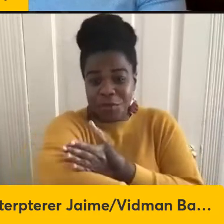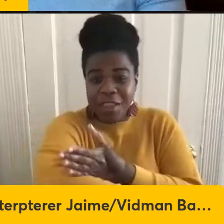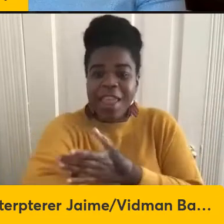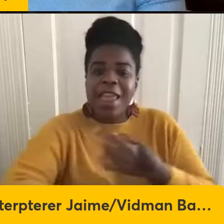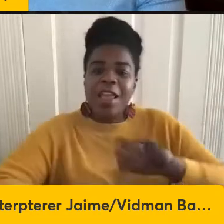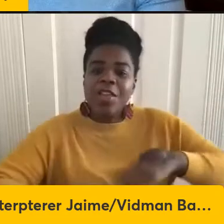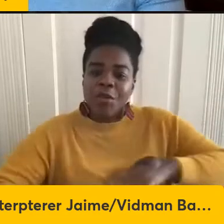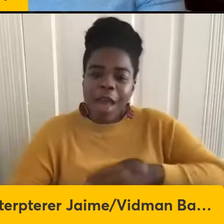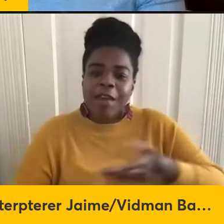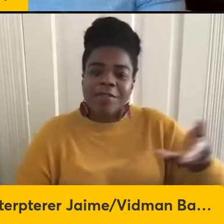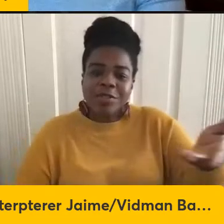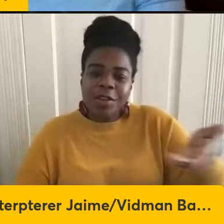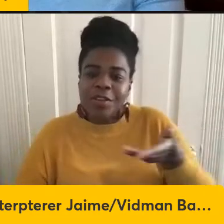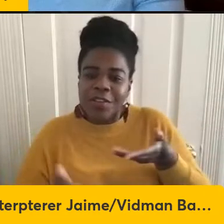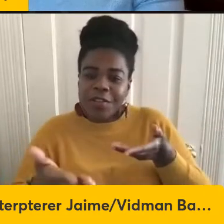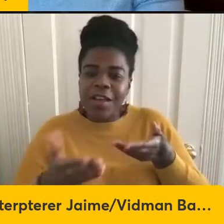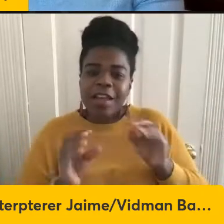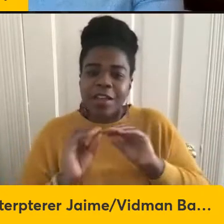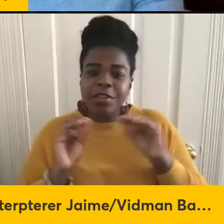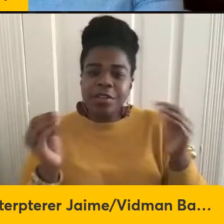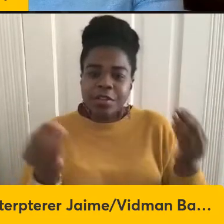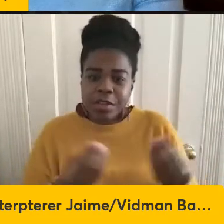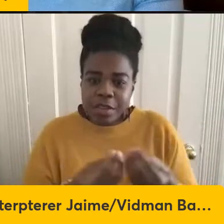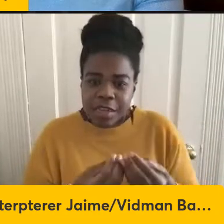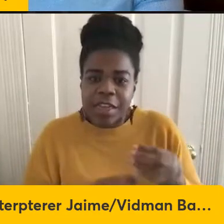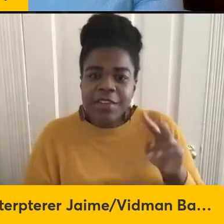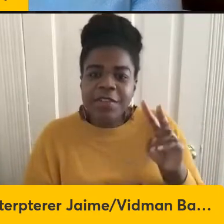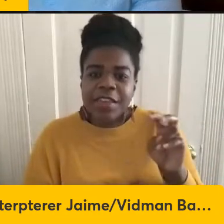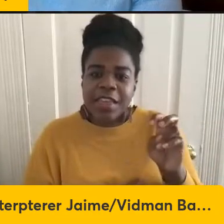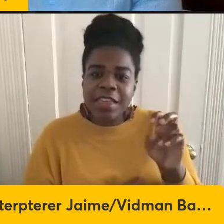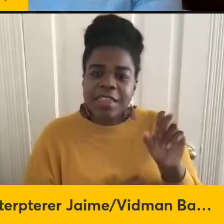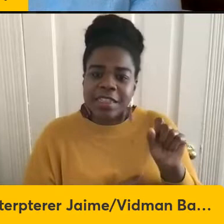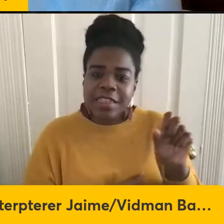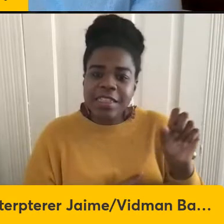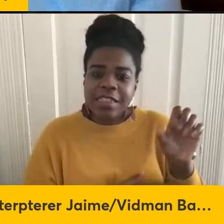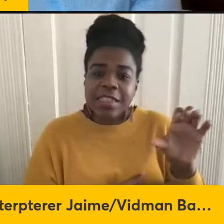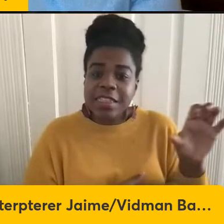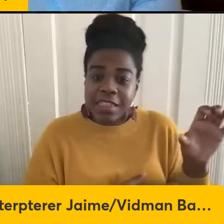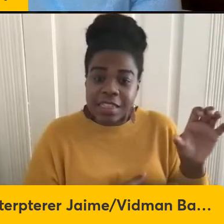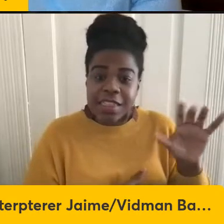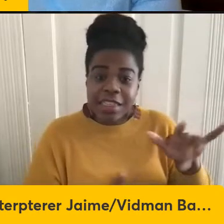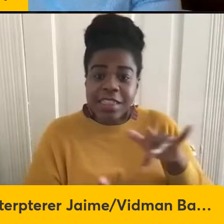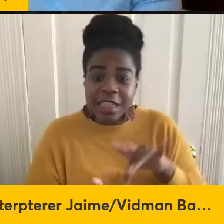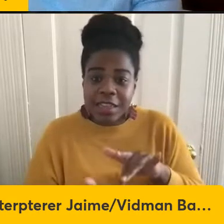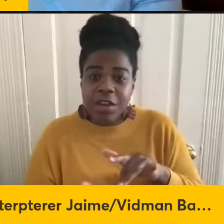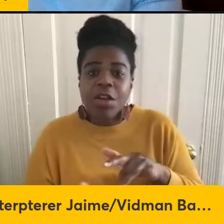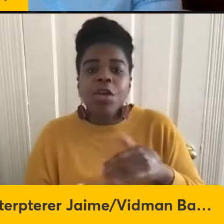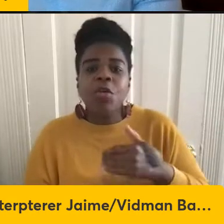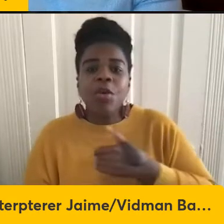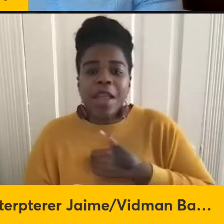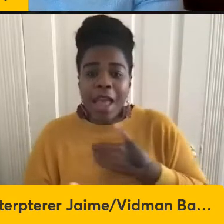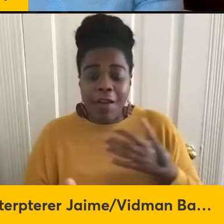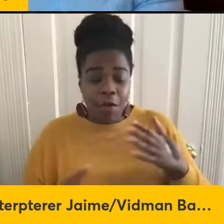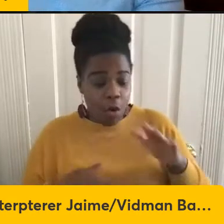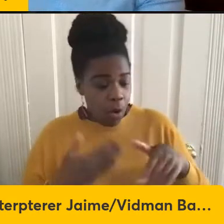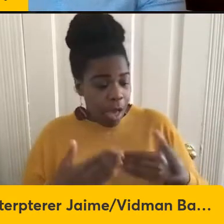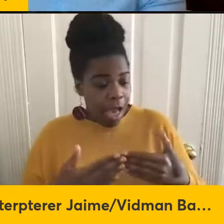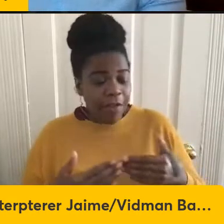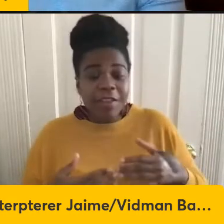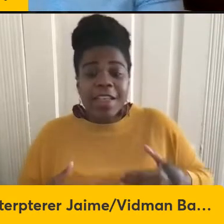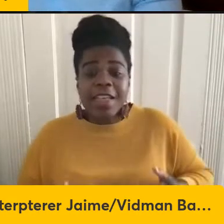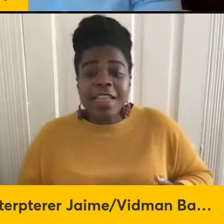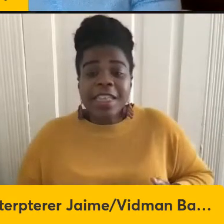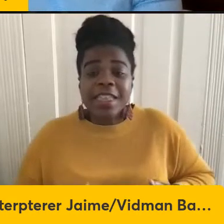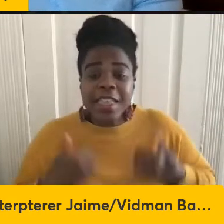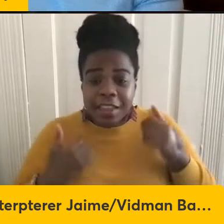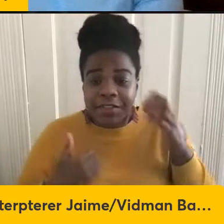in organisations such as the VCSE sector that have a lived experience. We all have that lived experience. We bring us